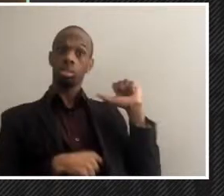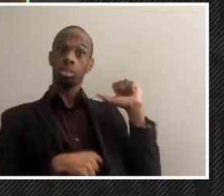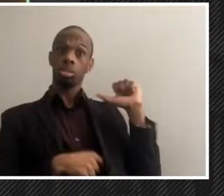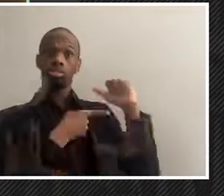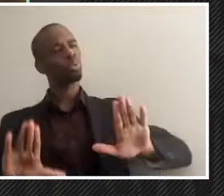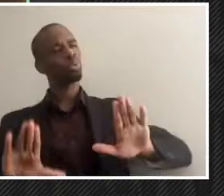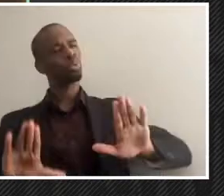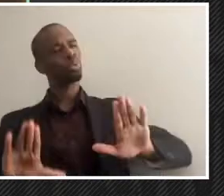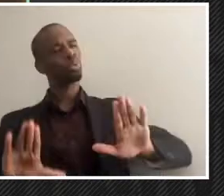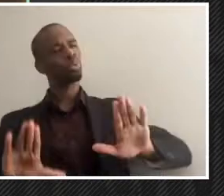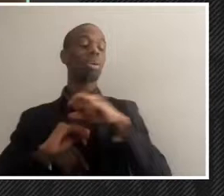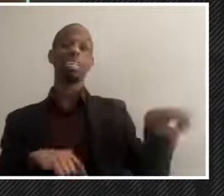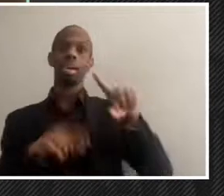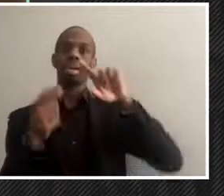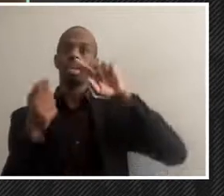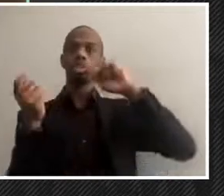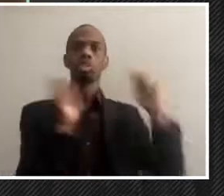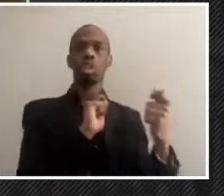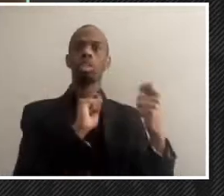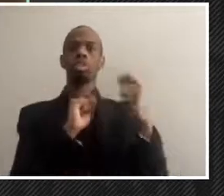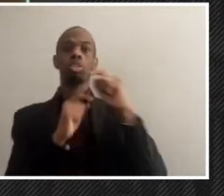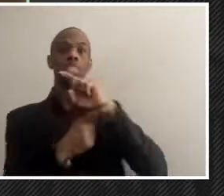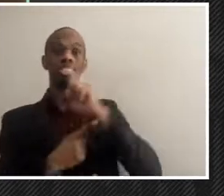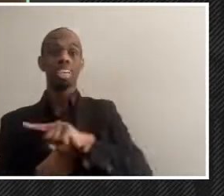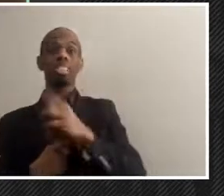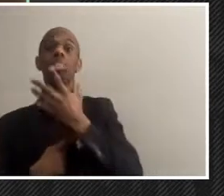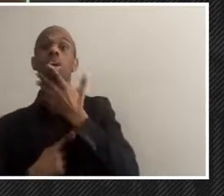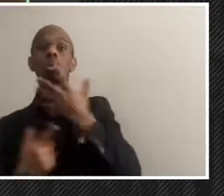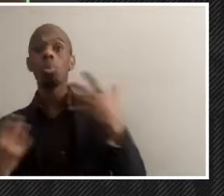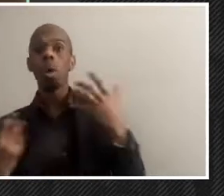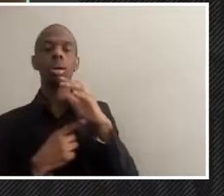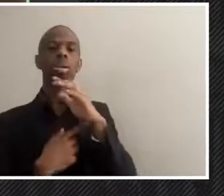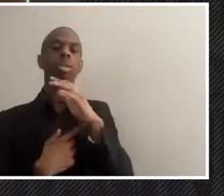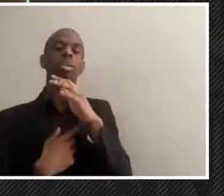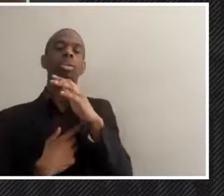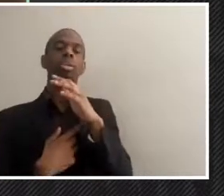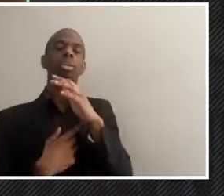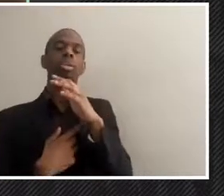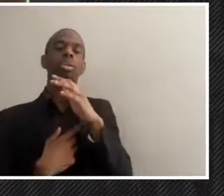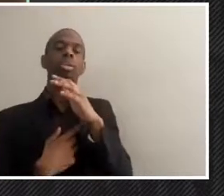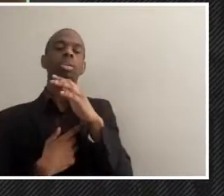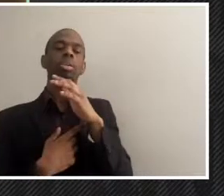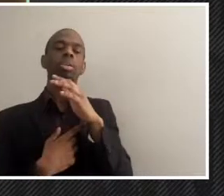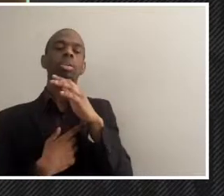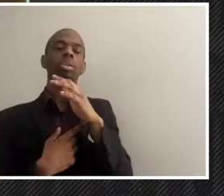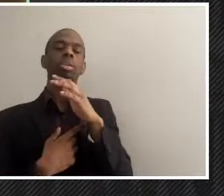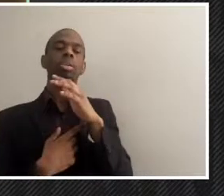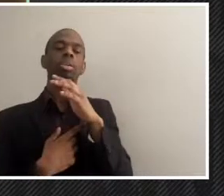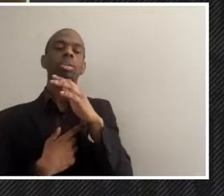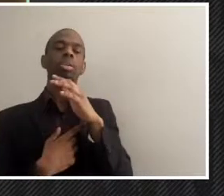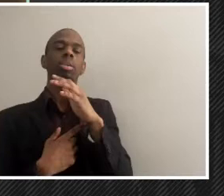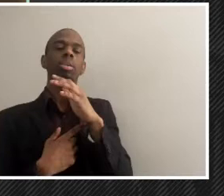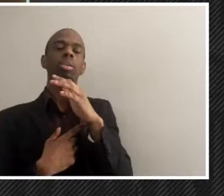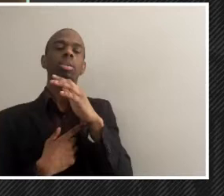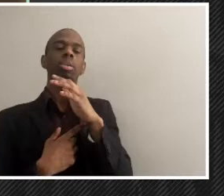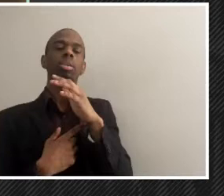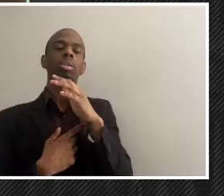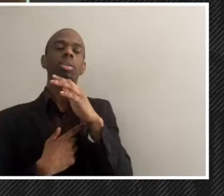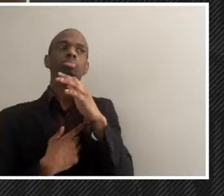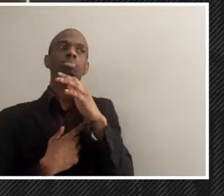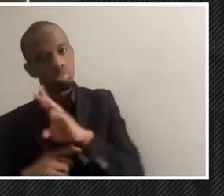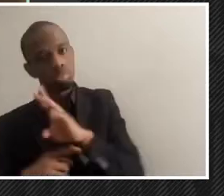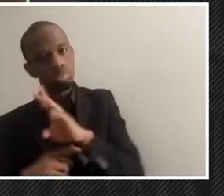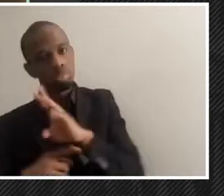in Texas organized and galvanized people on the ground level to take over the state and rescue democracy. But they also gave